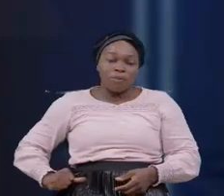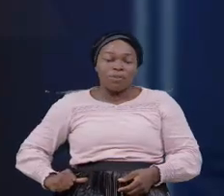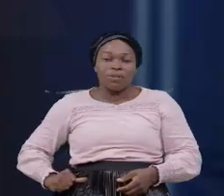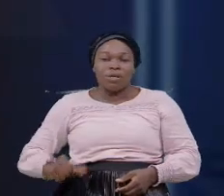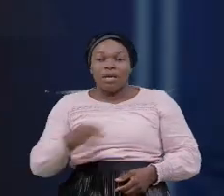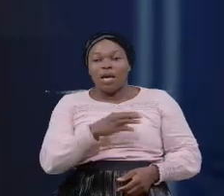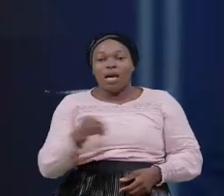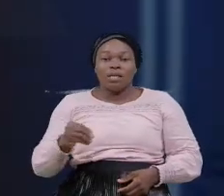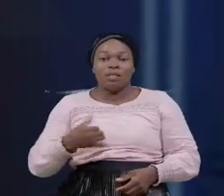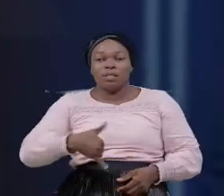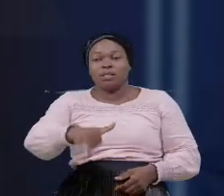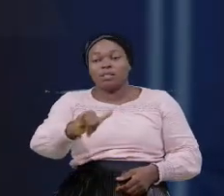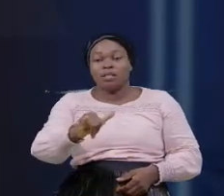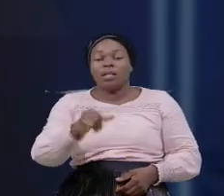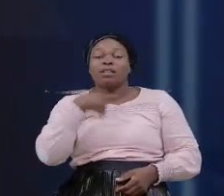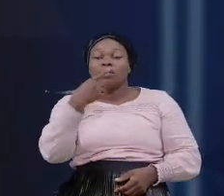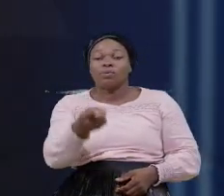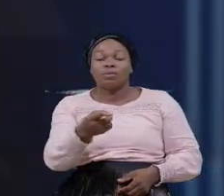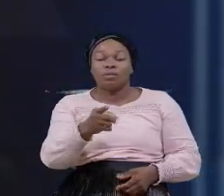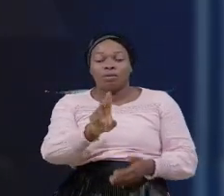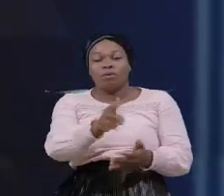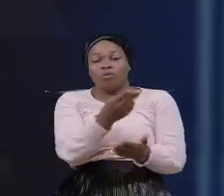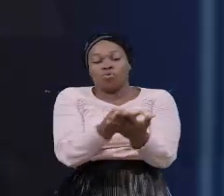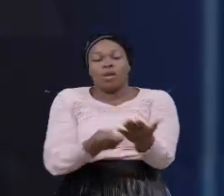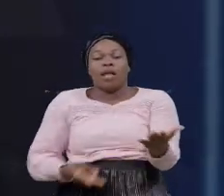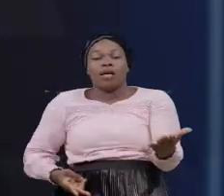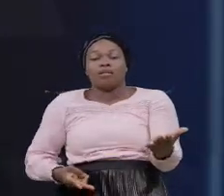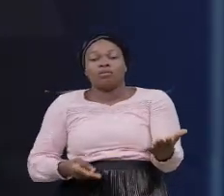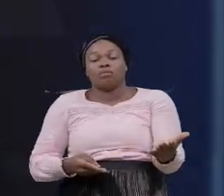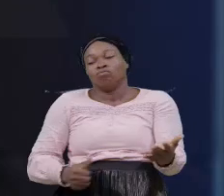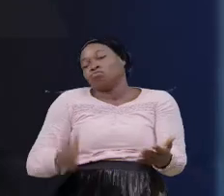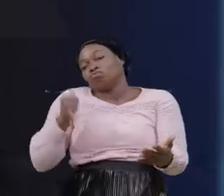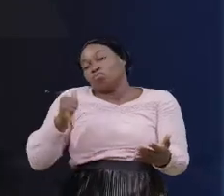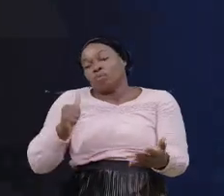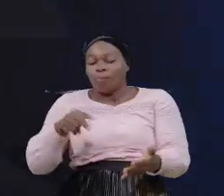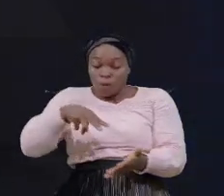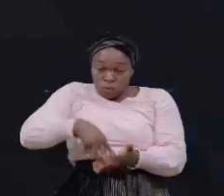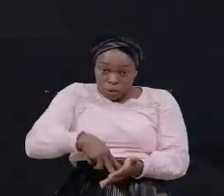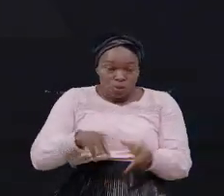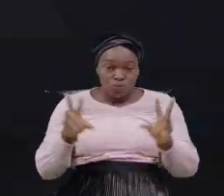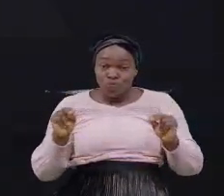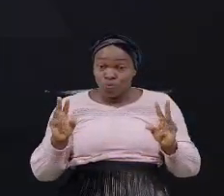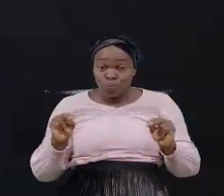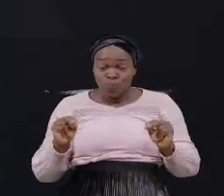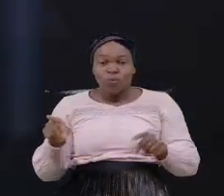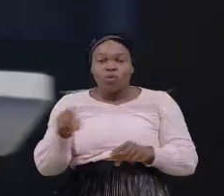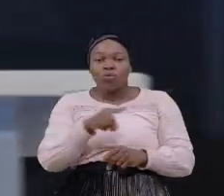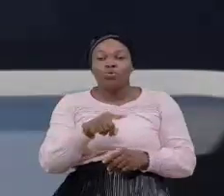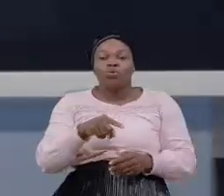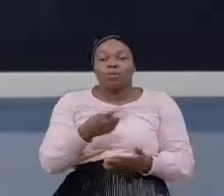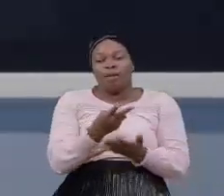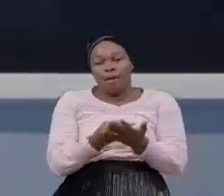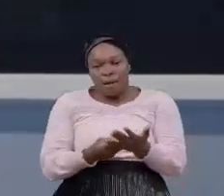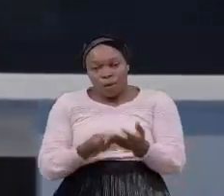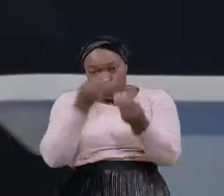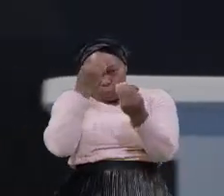up. If you stand, when they say, lie down, and can they operate on you? If they say, now release yourself